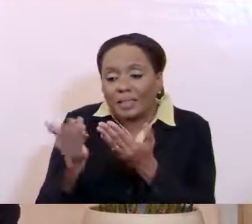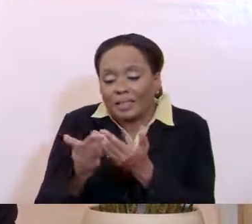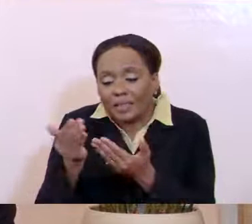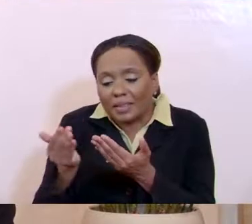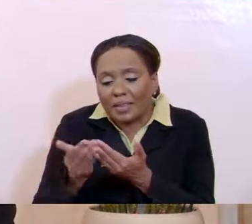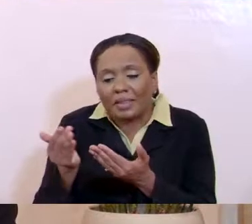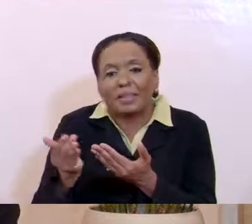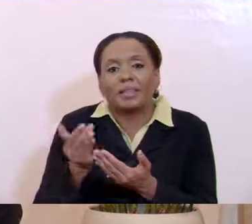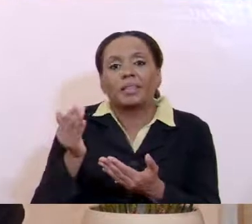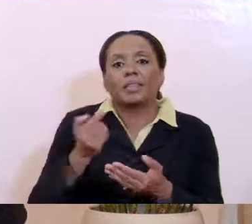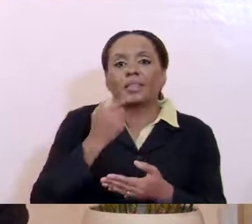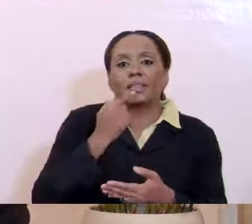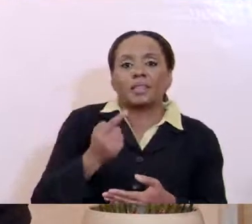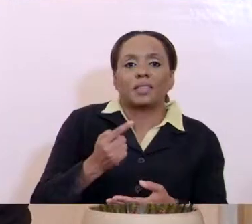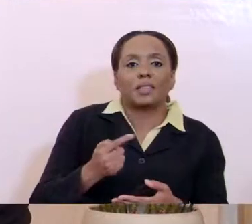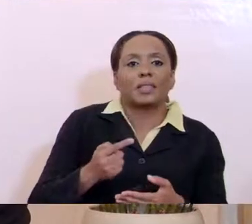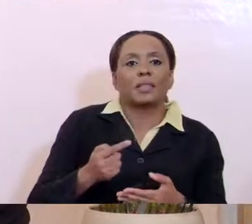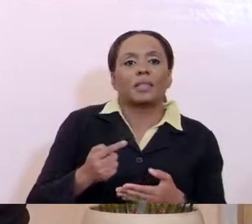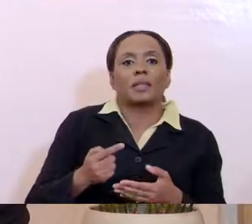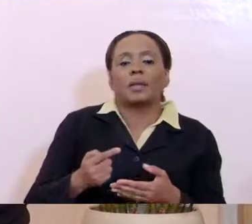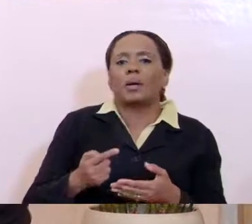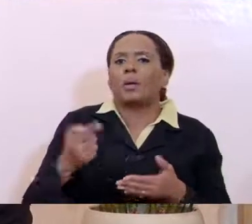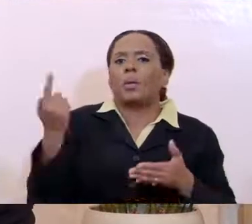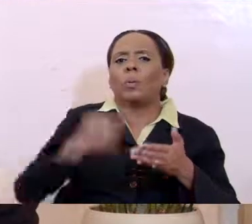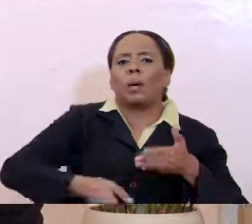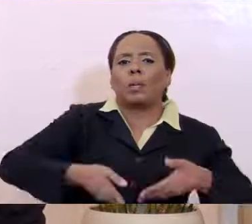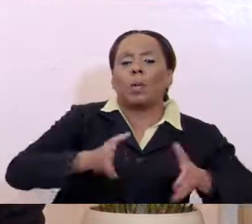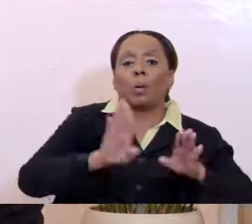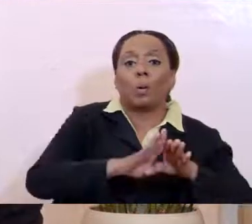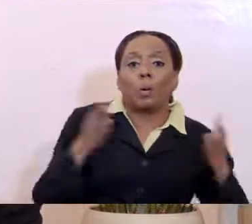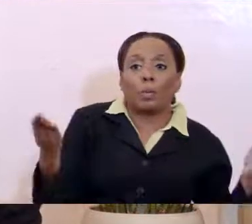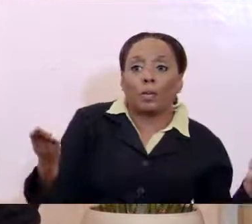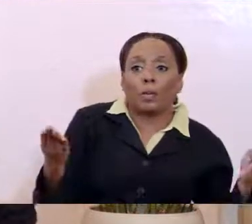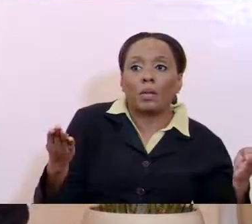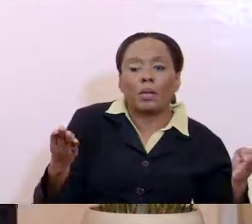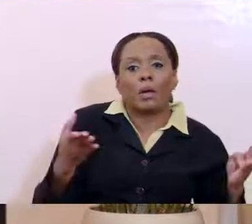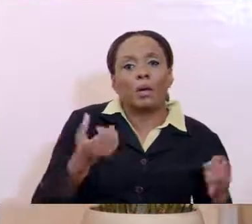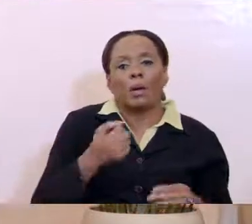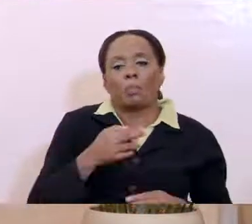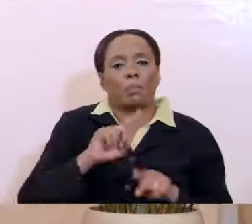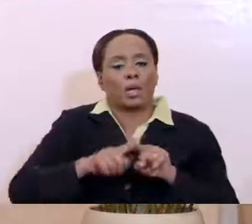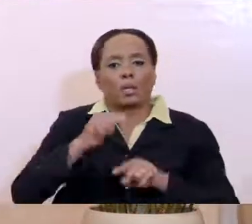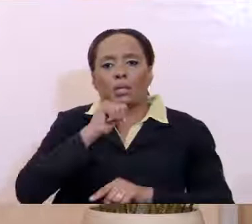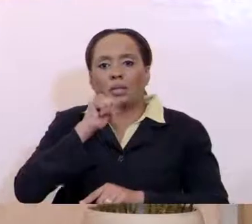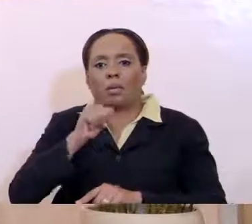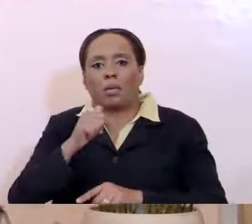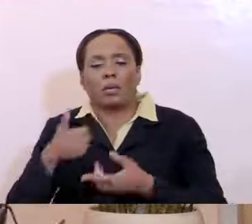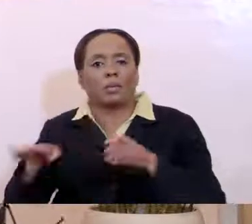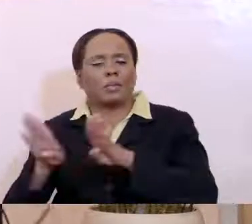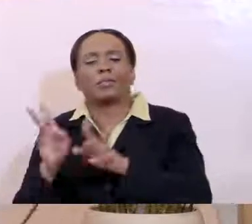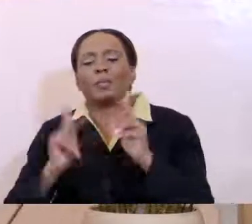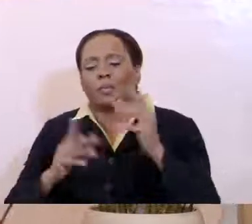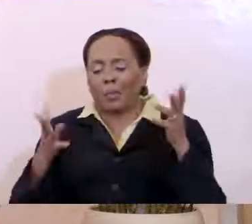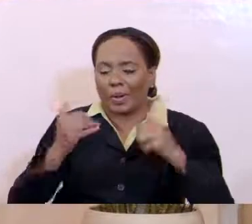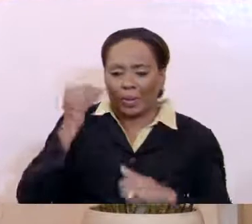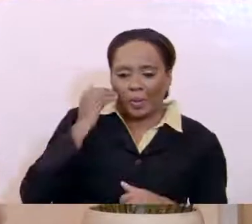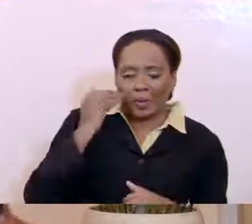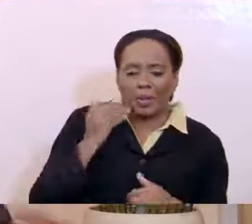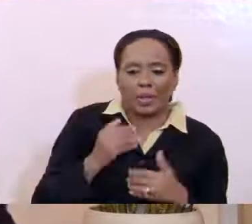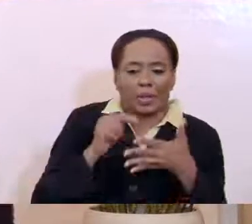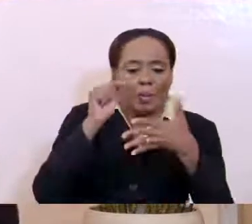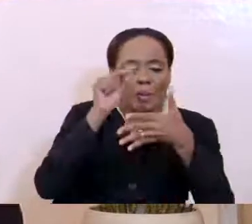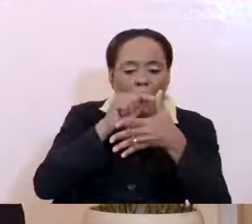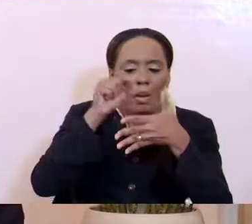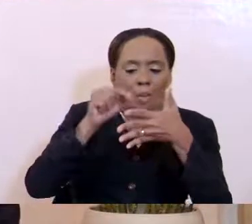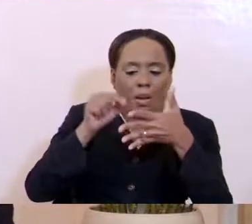allowing to open than to say those things that you're prohibiting. In our society, people like to know that you say what you